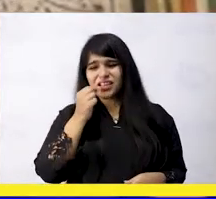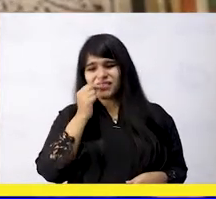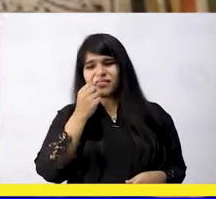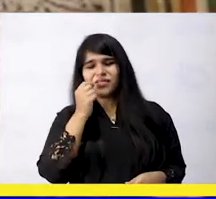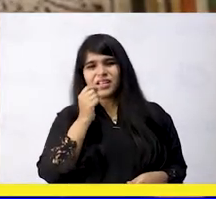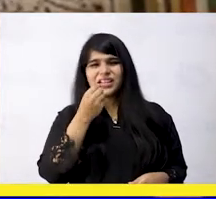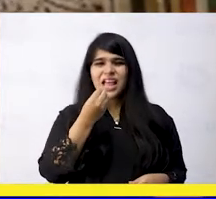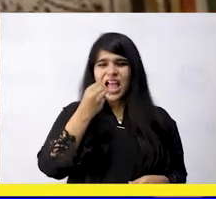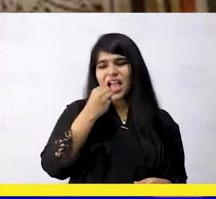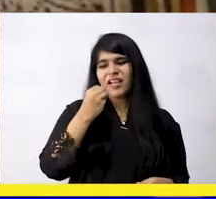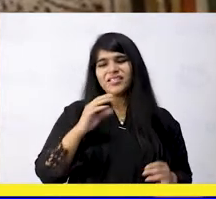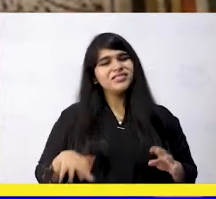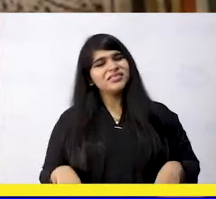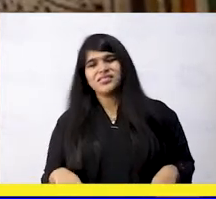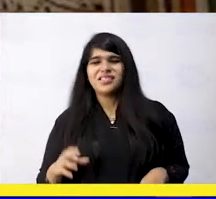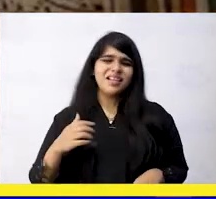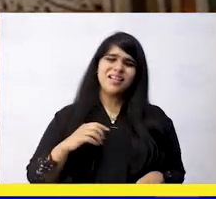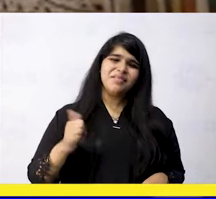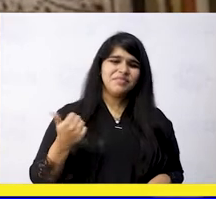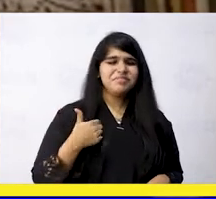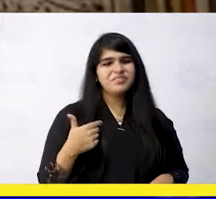and got a bit of a toothache. And